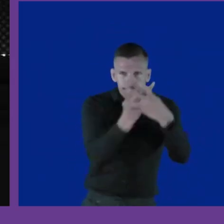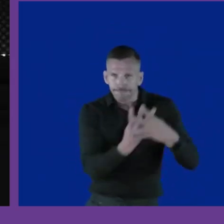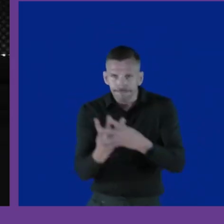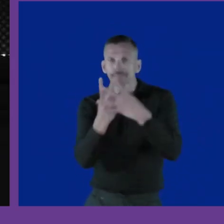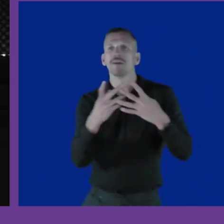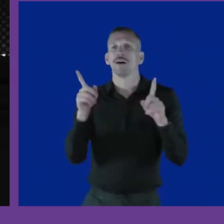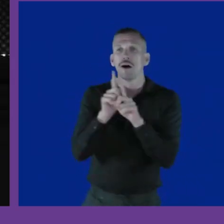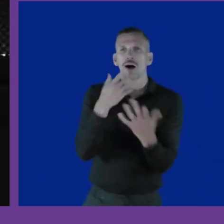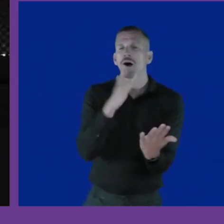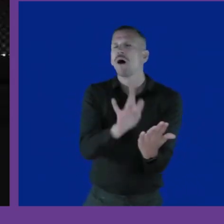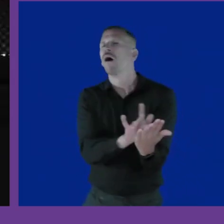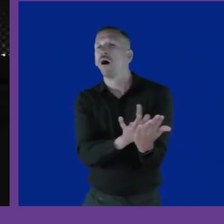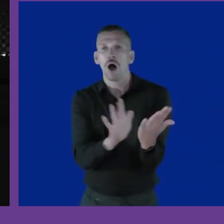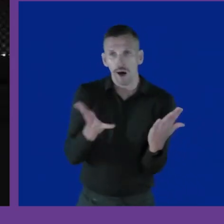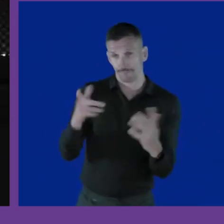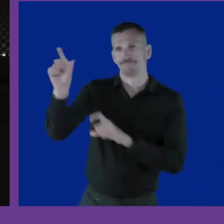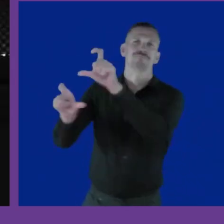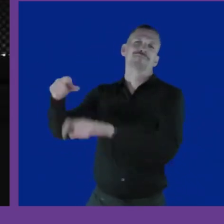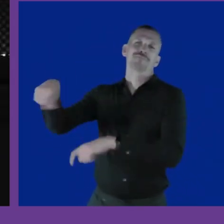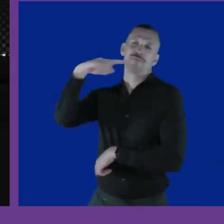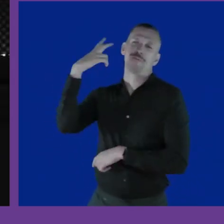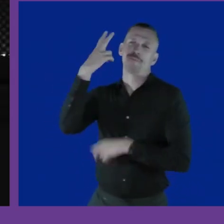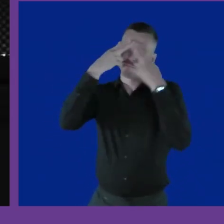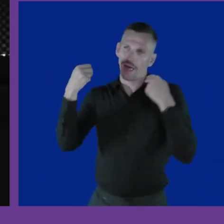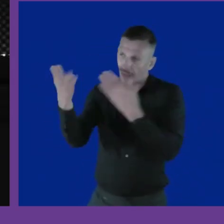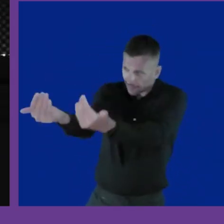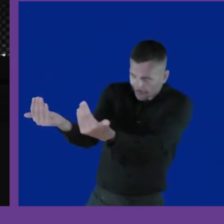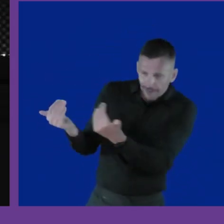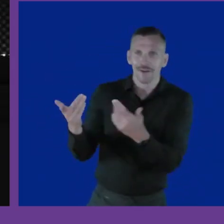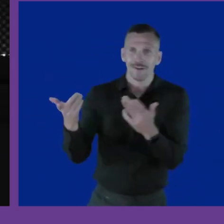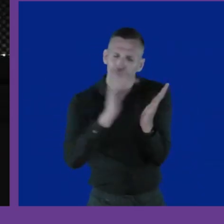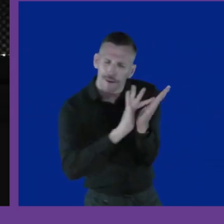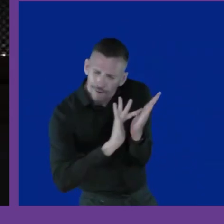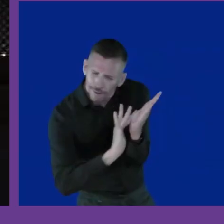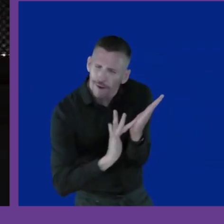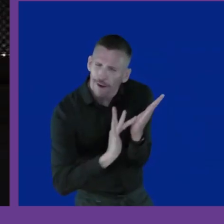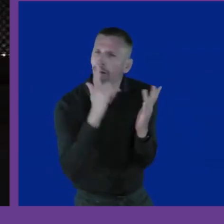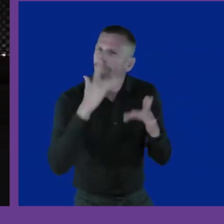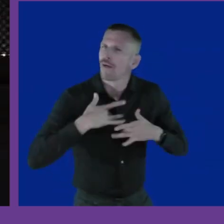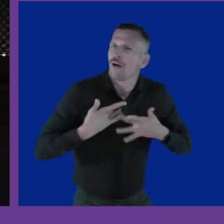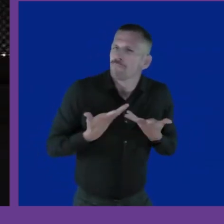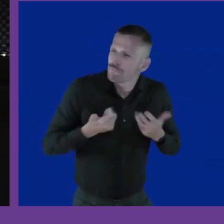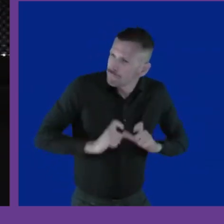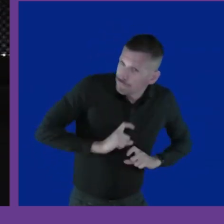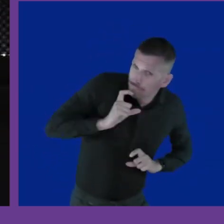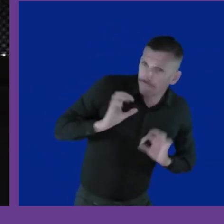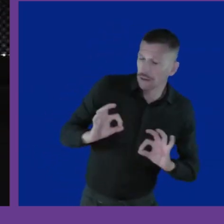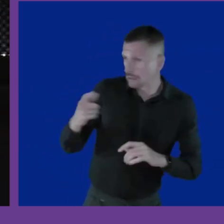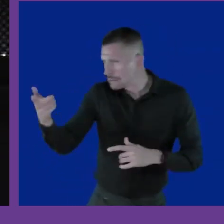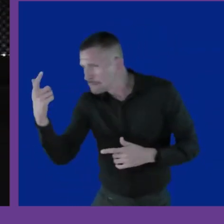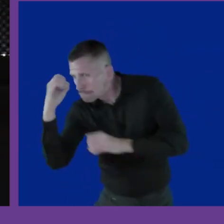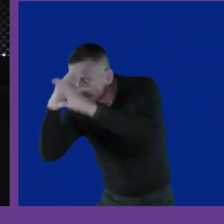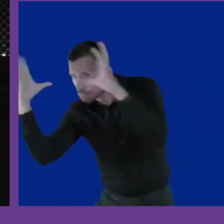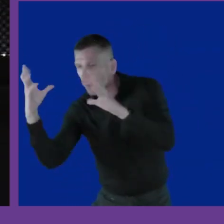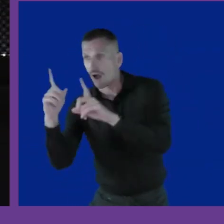user navigate and find the right key is something that could be improved. But this is not something that we mandate.